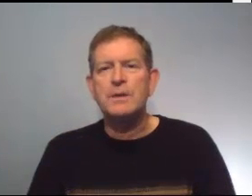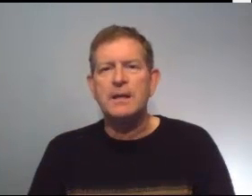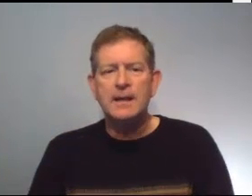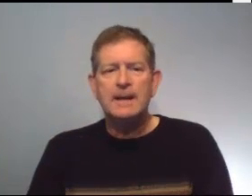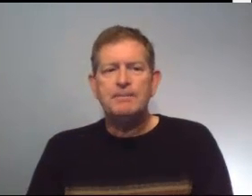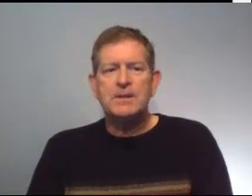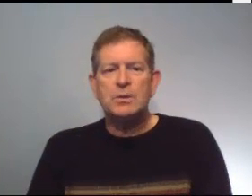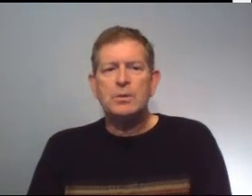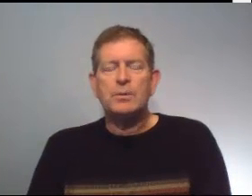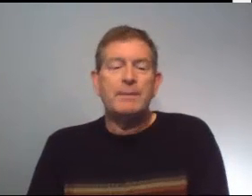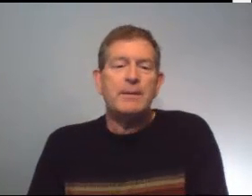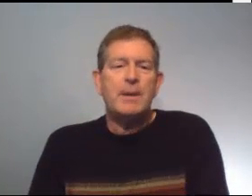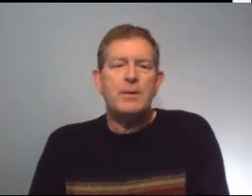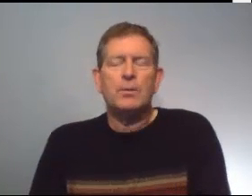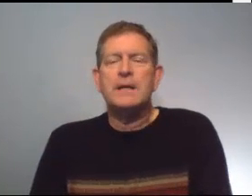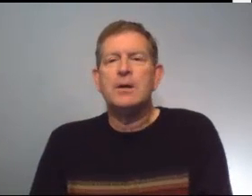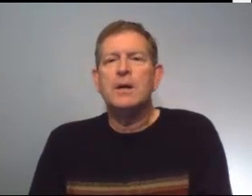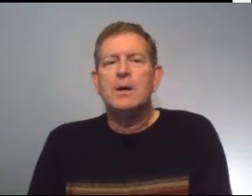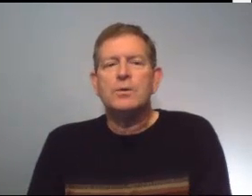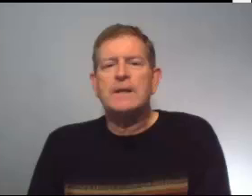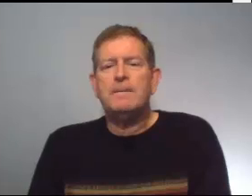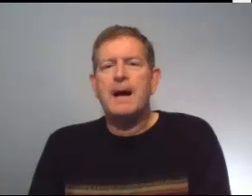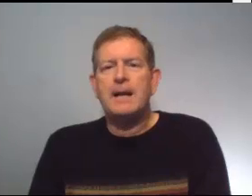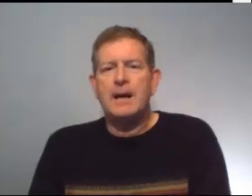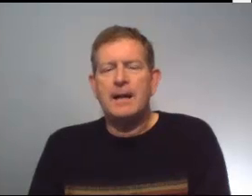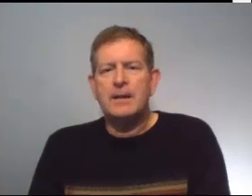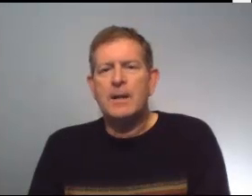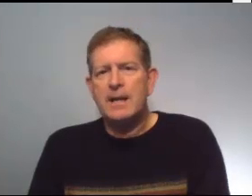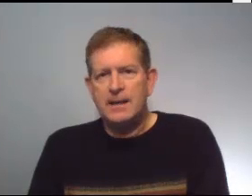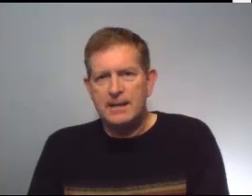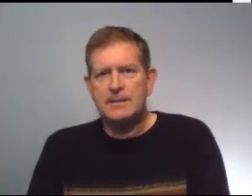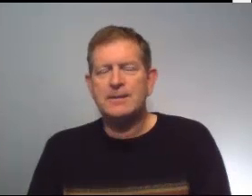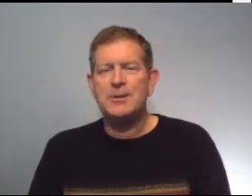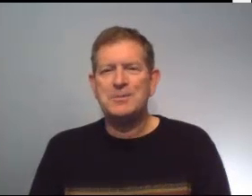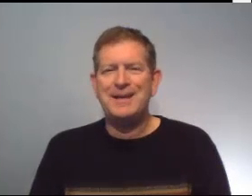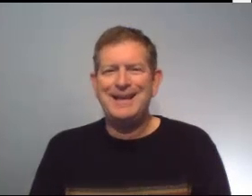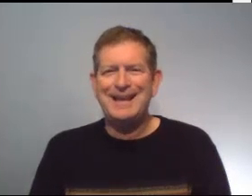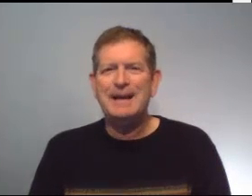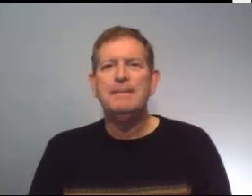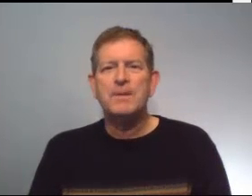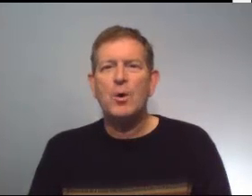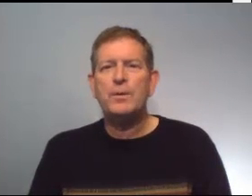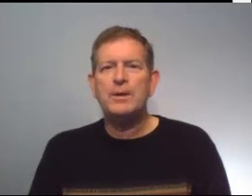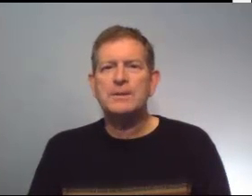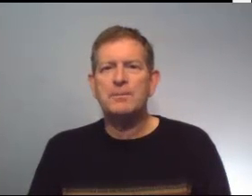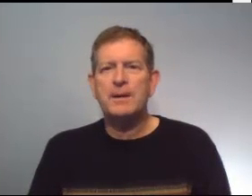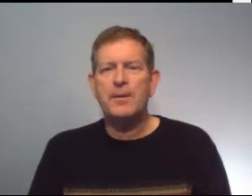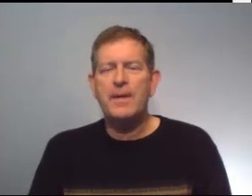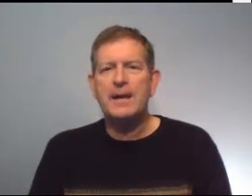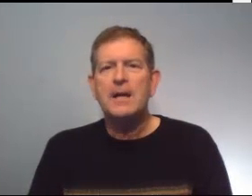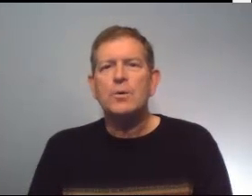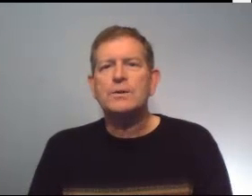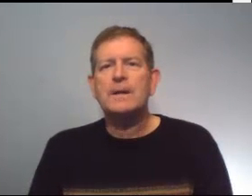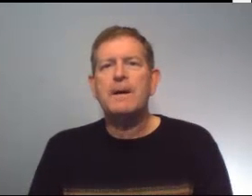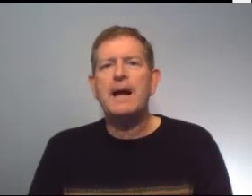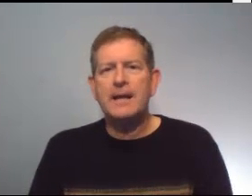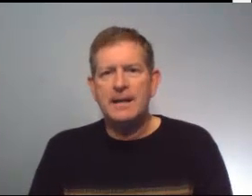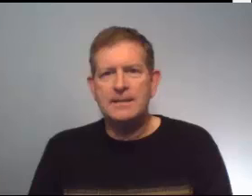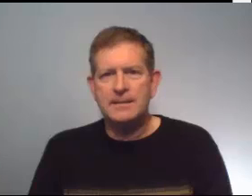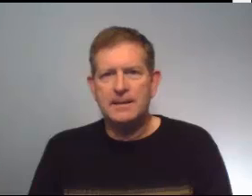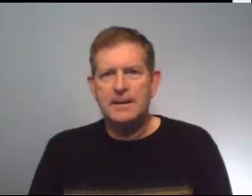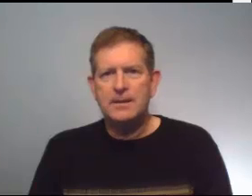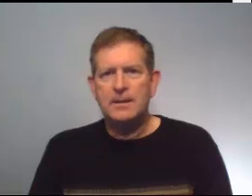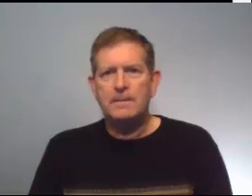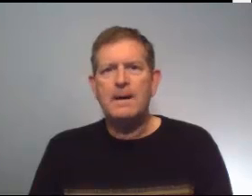rate of speed. And so you'll maybe only hear Usted va a la iglesia. Excuse me. Hopefully you hear something better than that. Usted va a